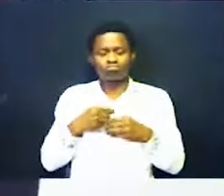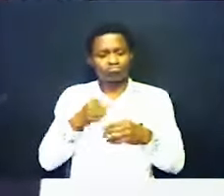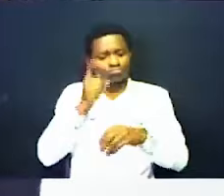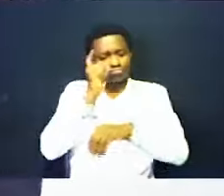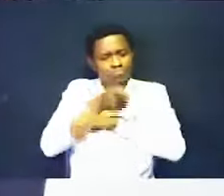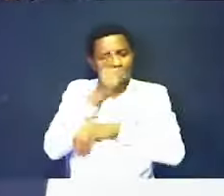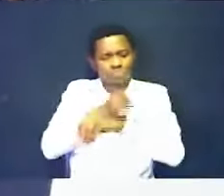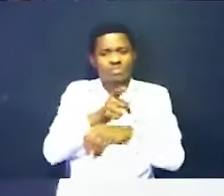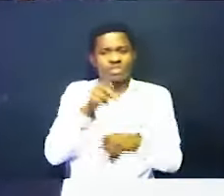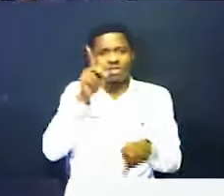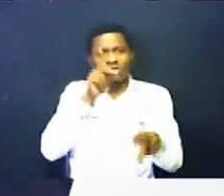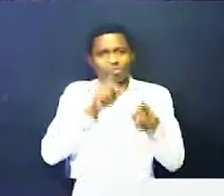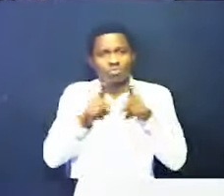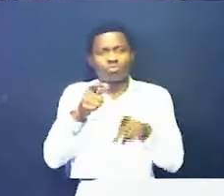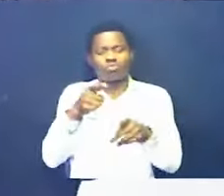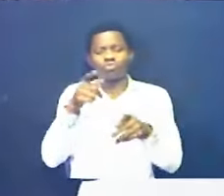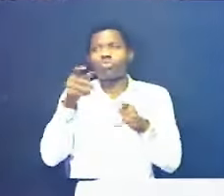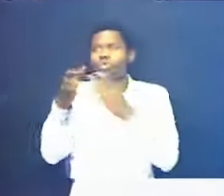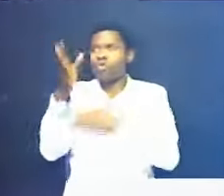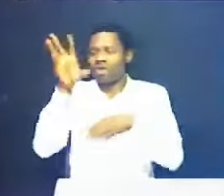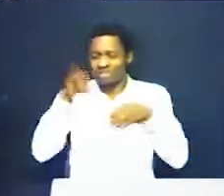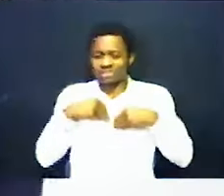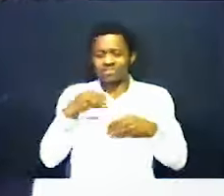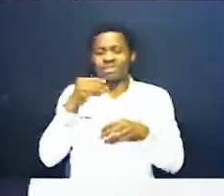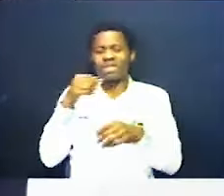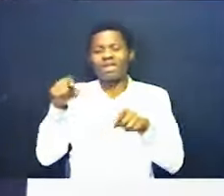So let me close with, by saying